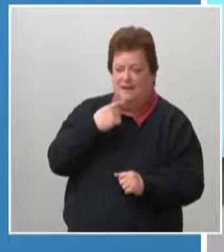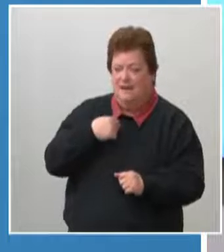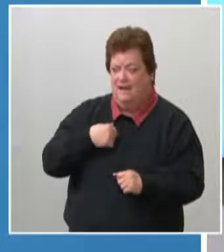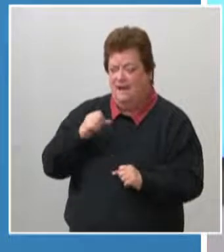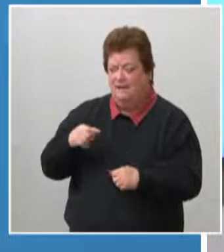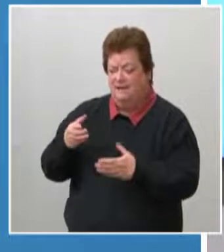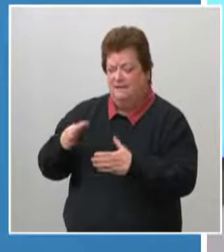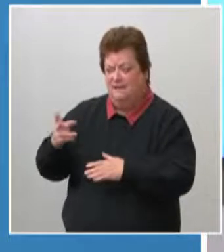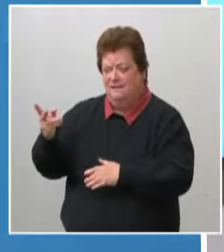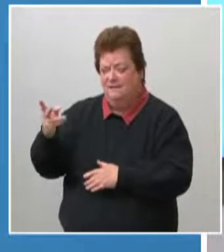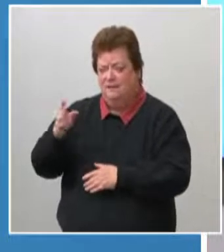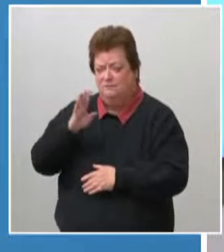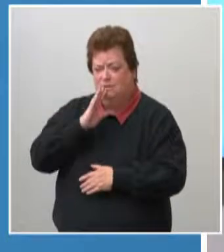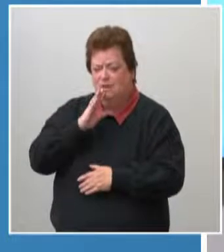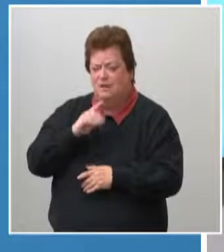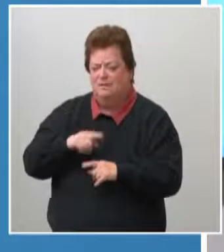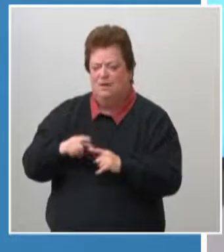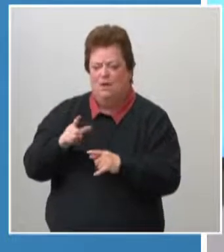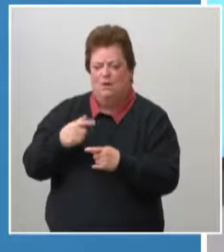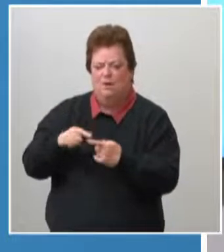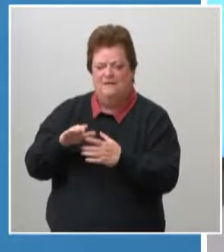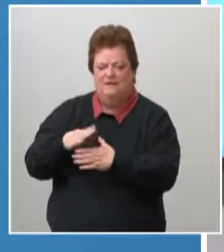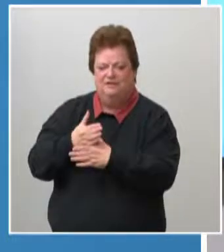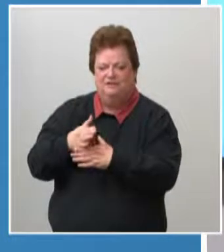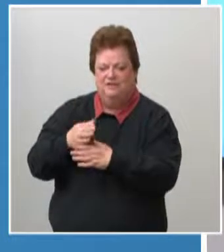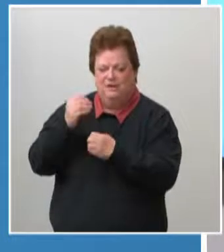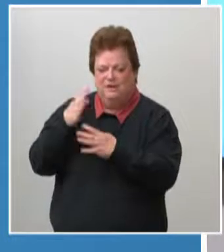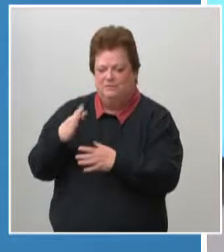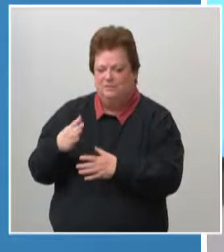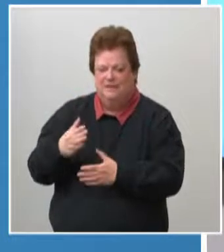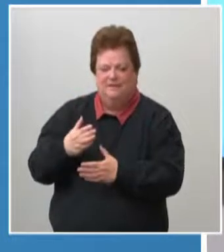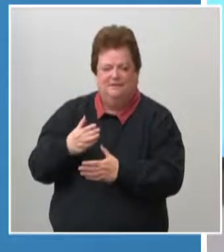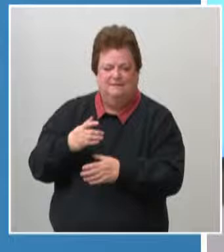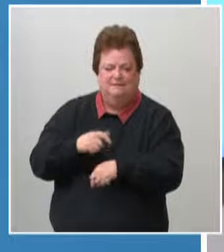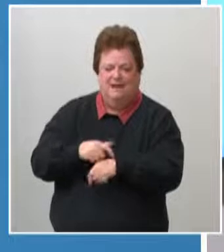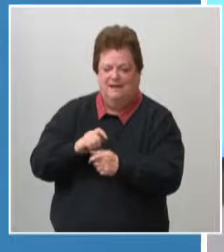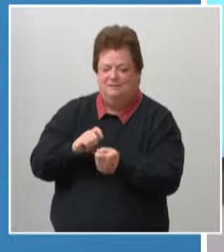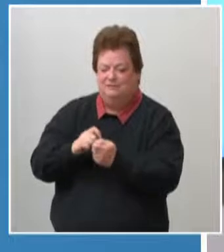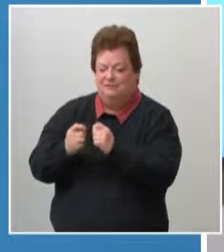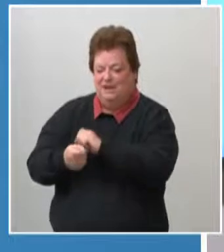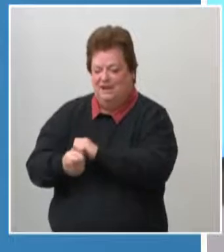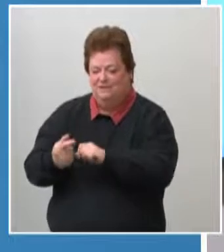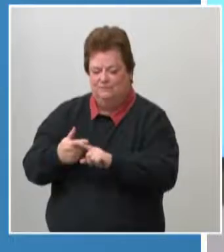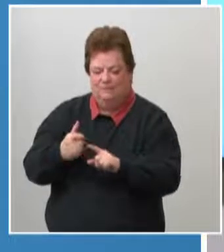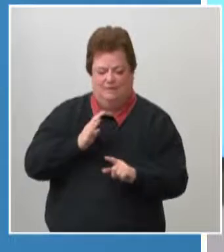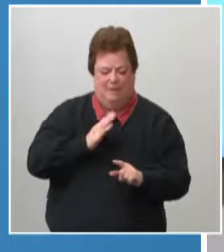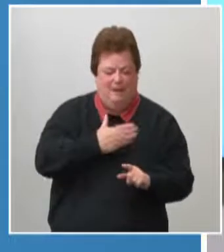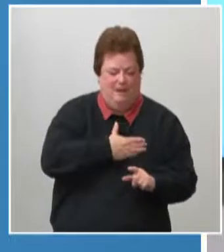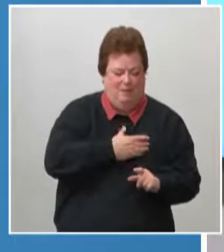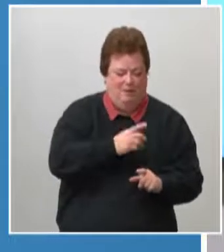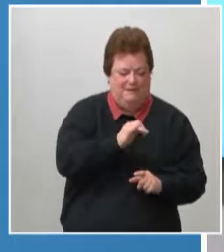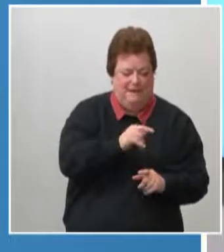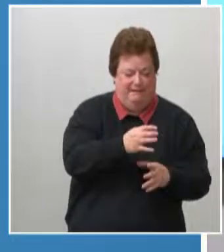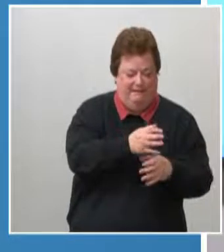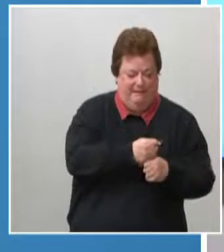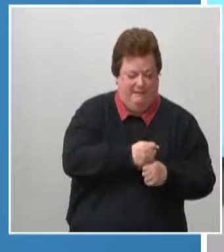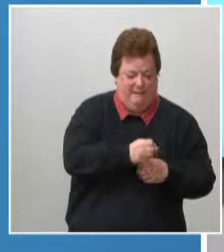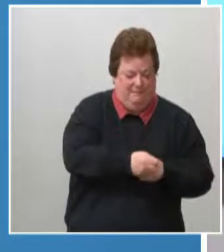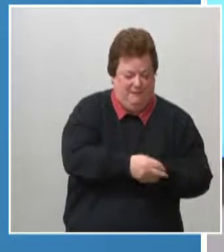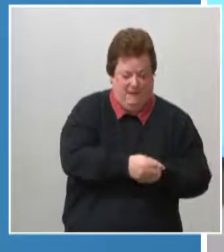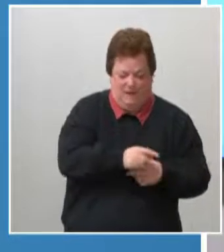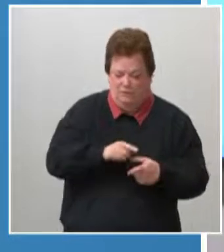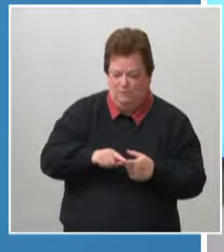talk, but when they're sharing that information, things change from the time we get our data at midnight to the time they come here